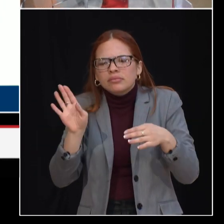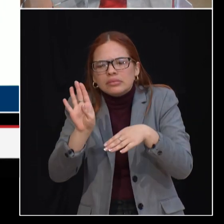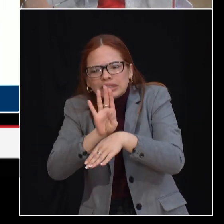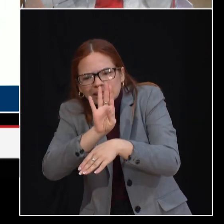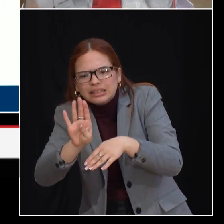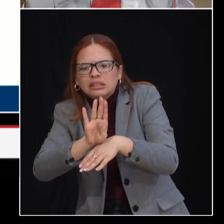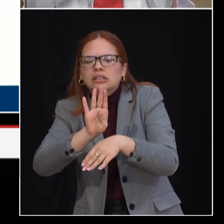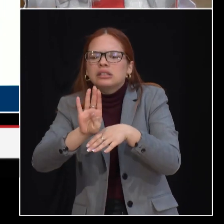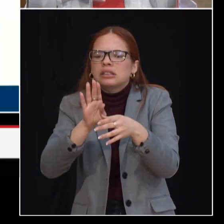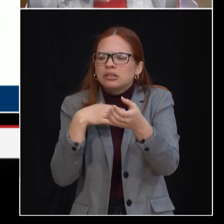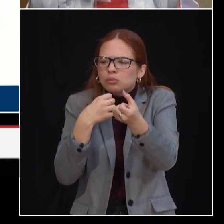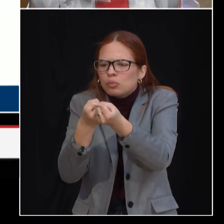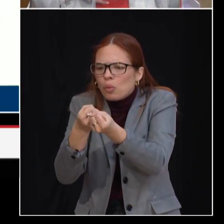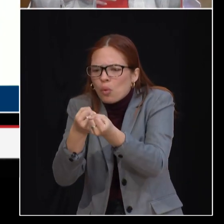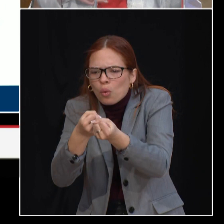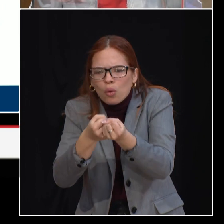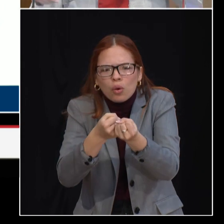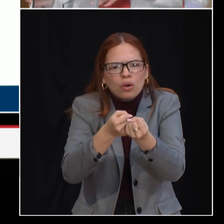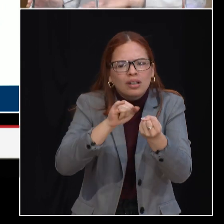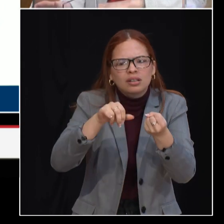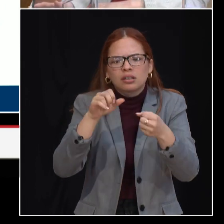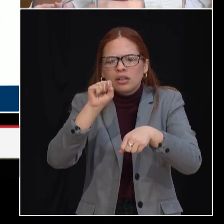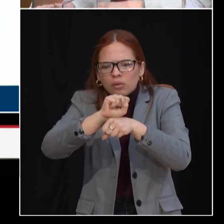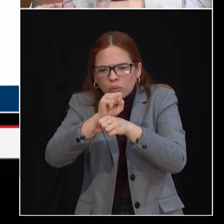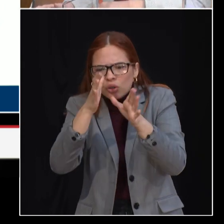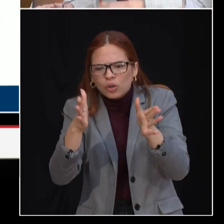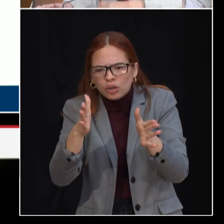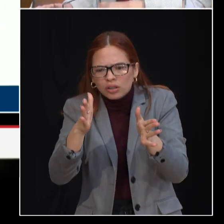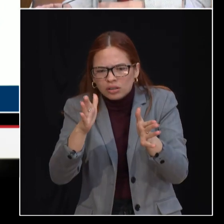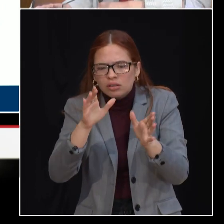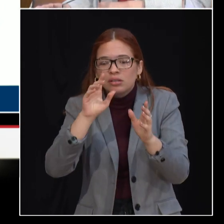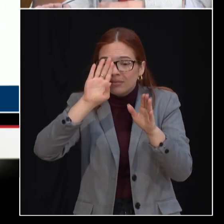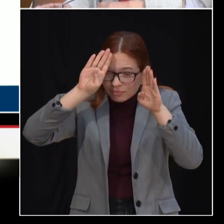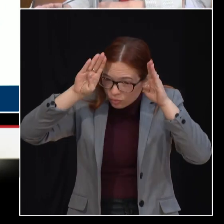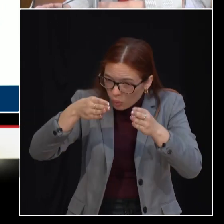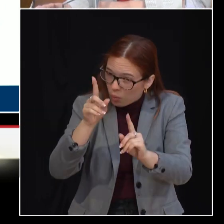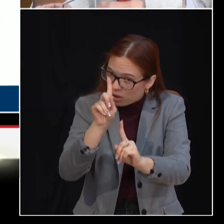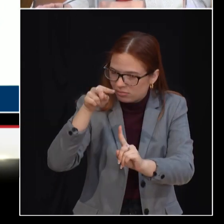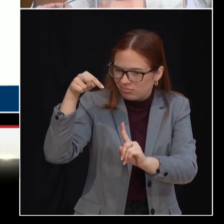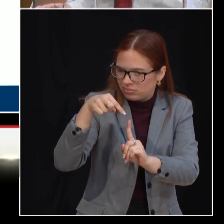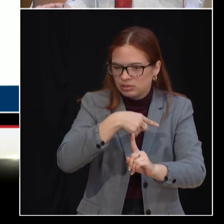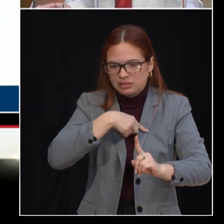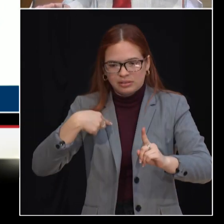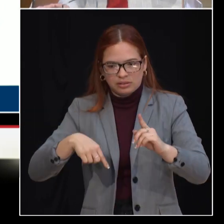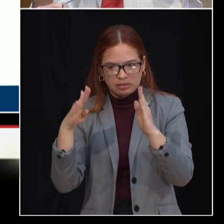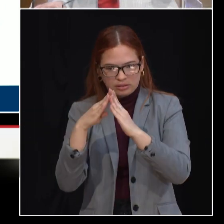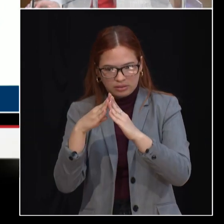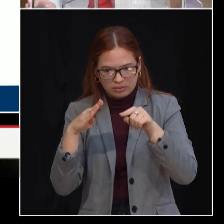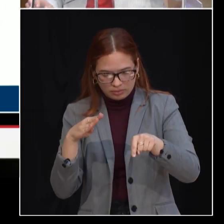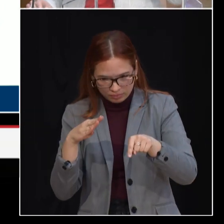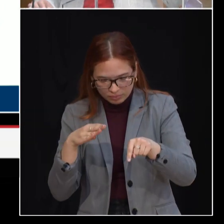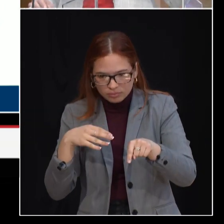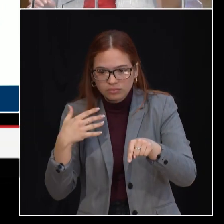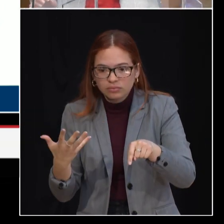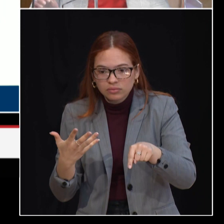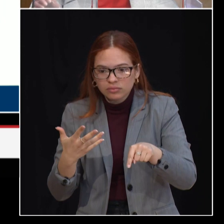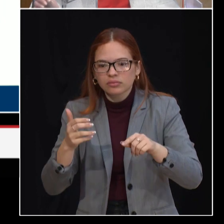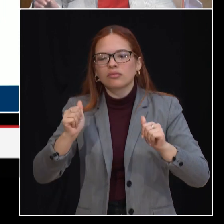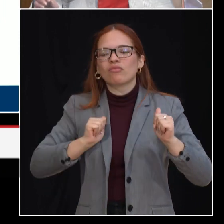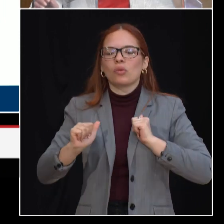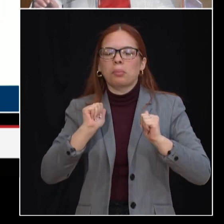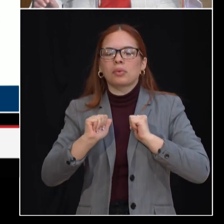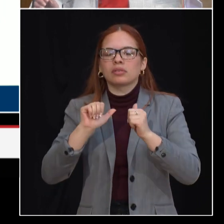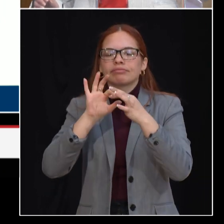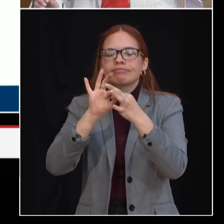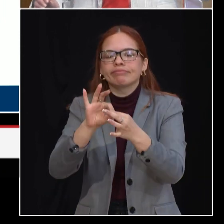creating jobs with a big focus on downtown. All right, this is a performance-based program that helps companies that choose to